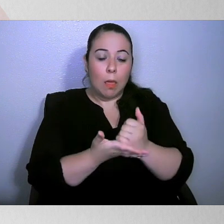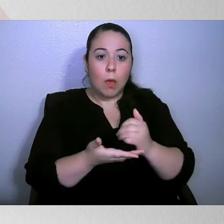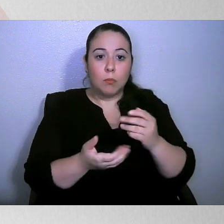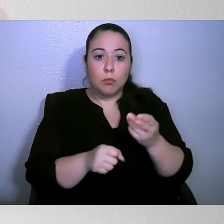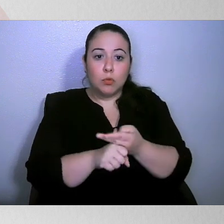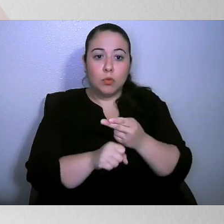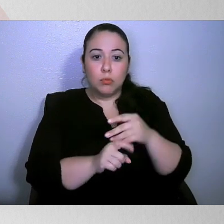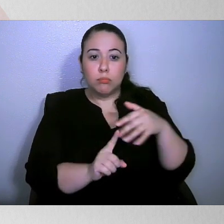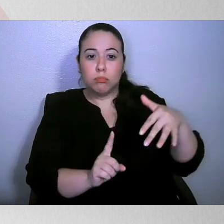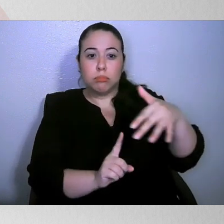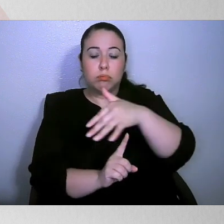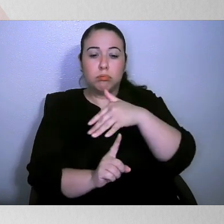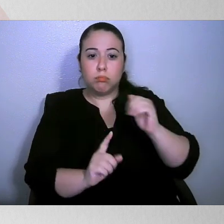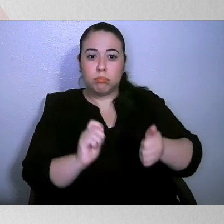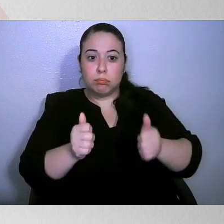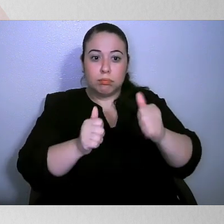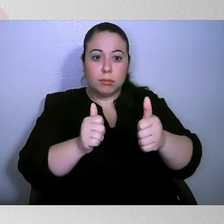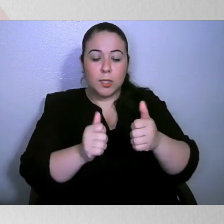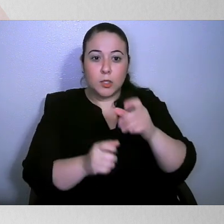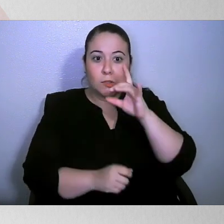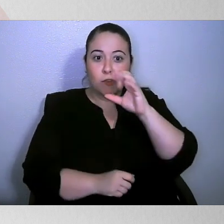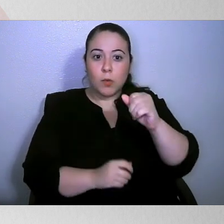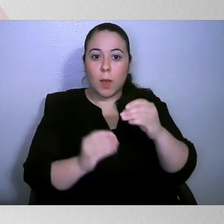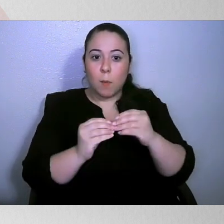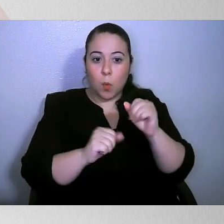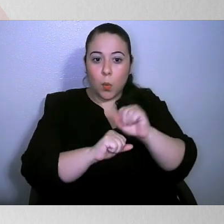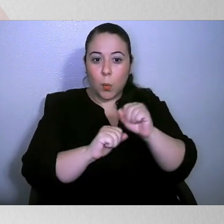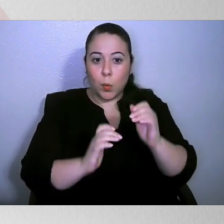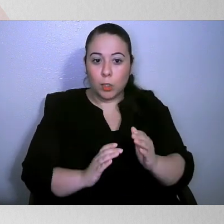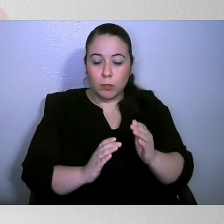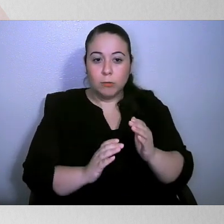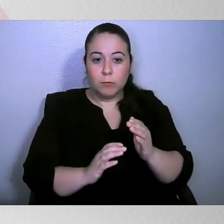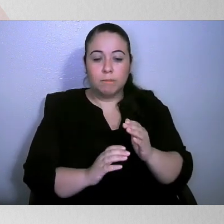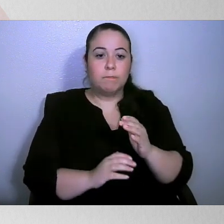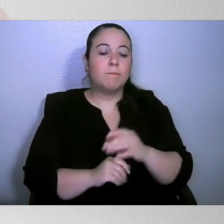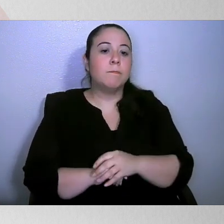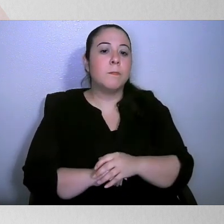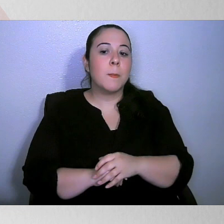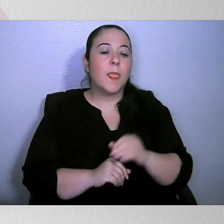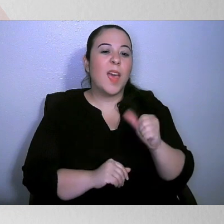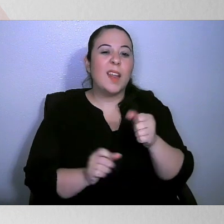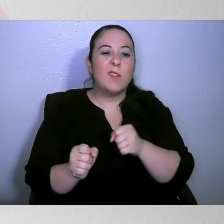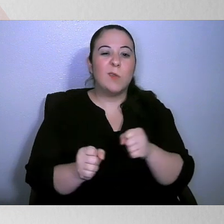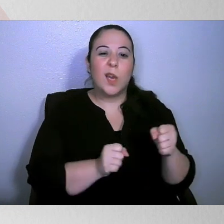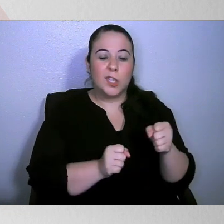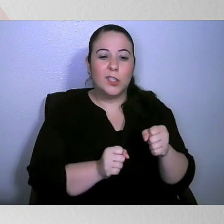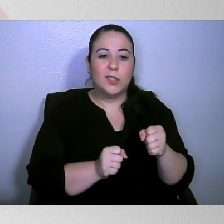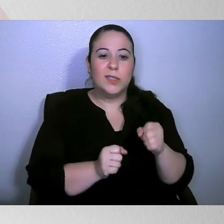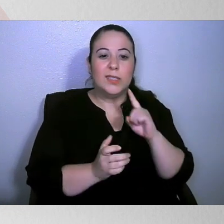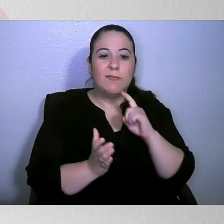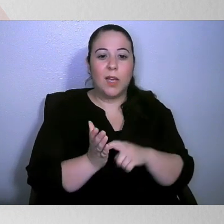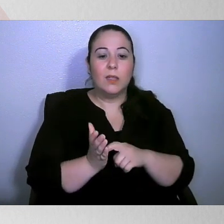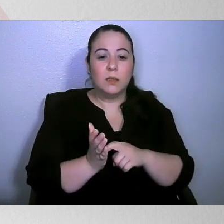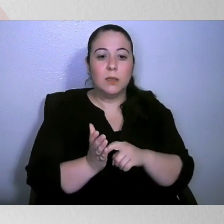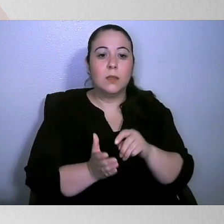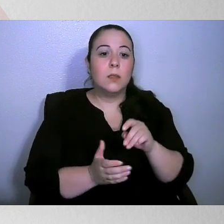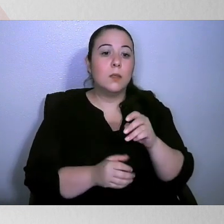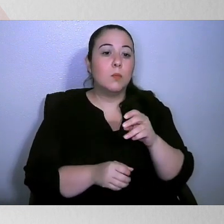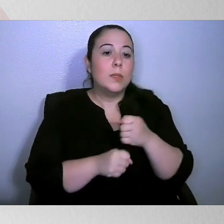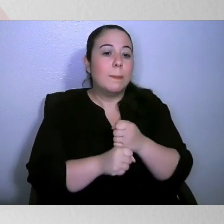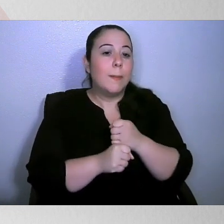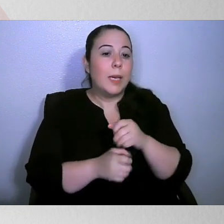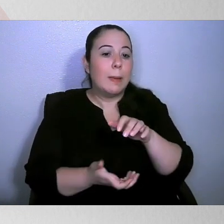to attract additional employers to the regional center. Another strategy defined by the community was to create a mixed-use center around the